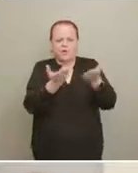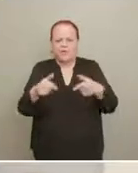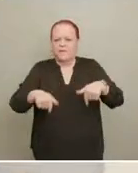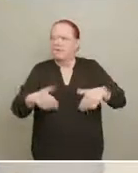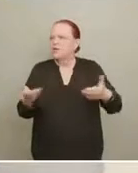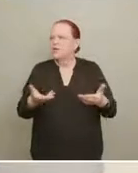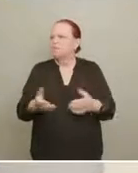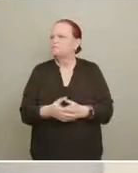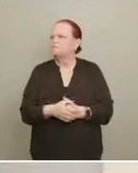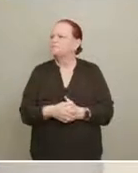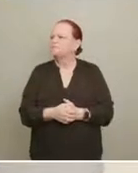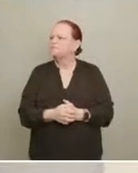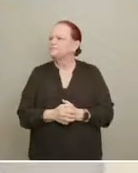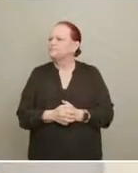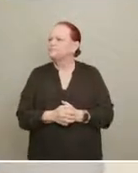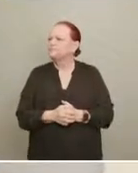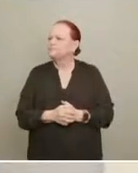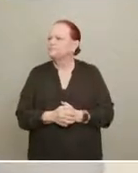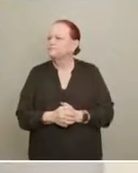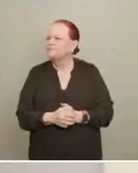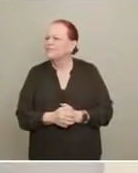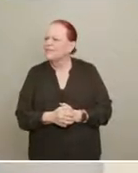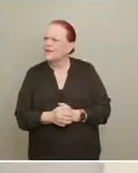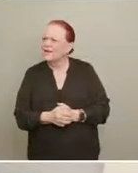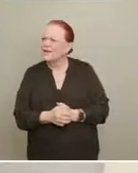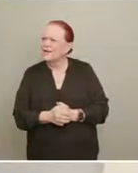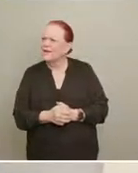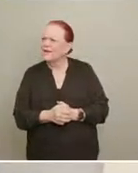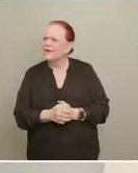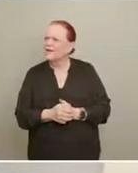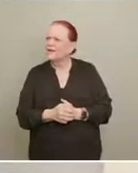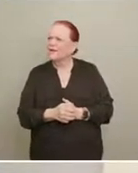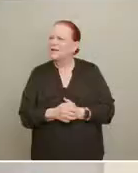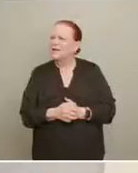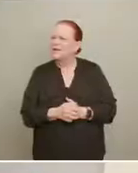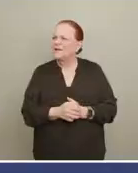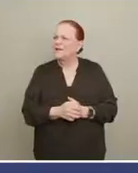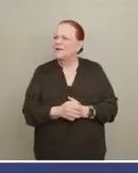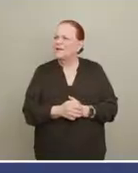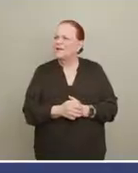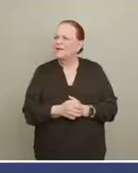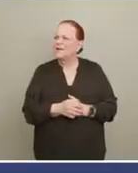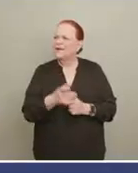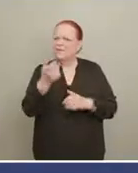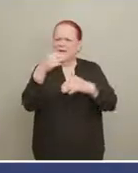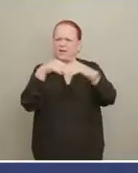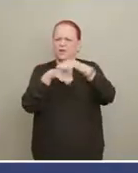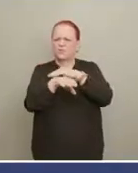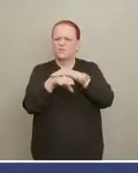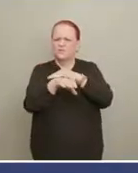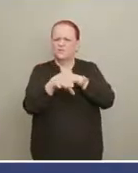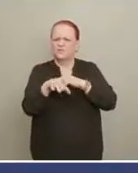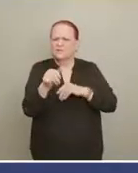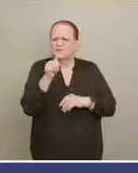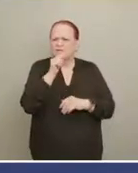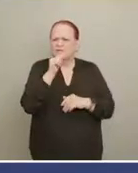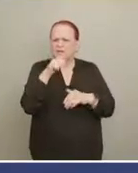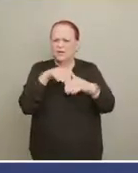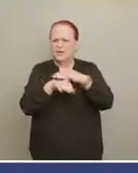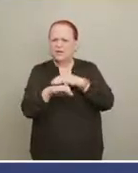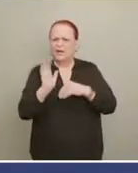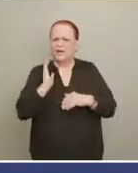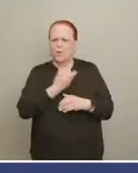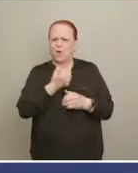Tell the viewing point public what a Sally Port is. Oh, I'm sorry. I'm sorry about that. Sally Port is it's basically the entrance to the location. It's a secured entrance where we drive our cars